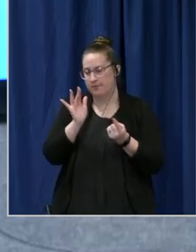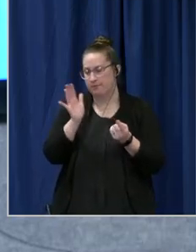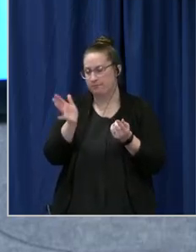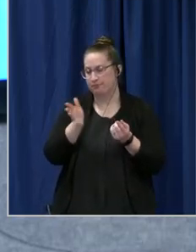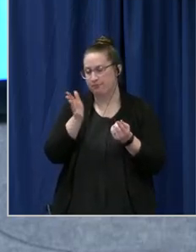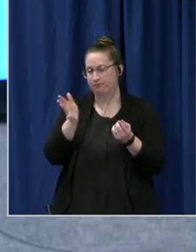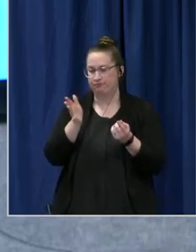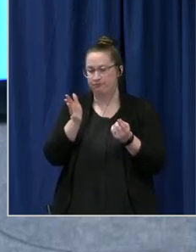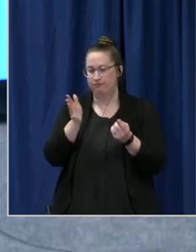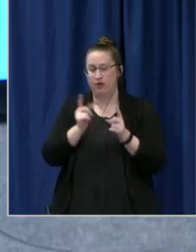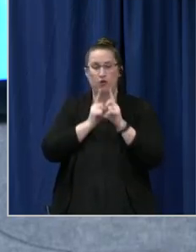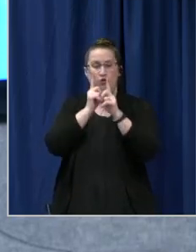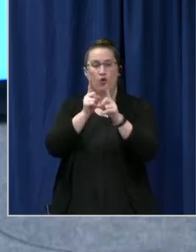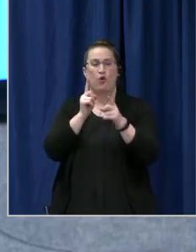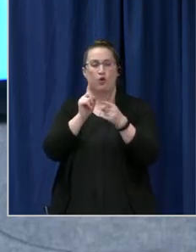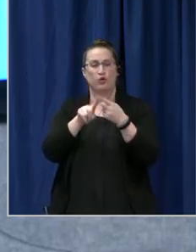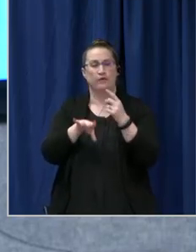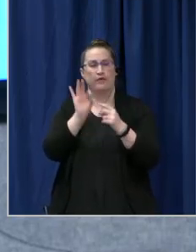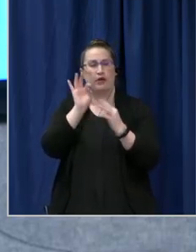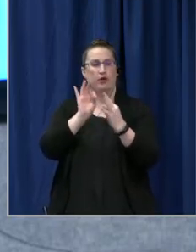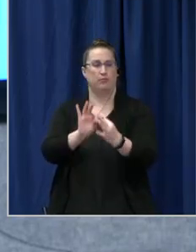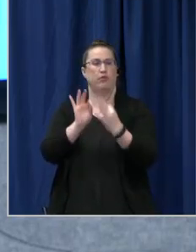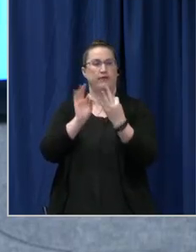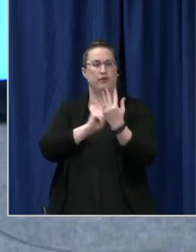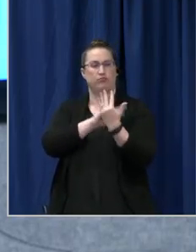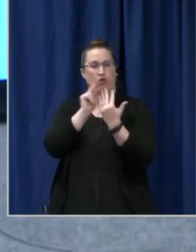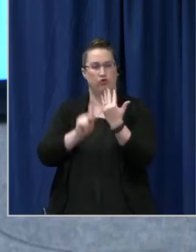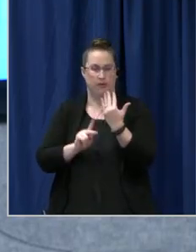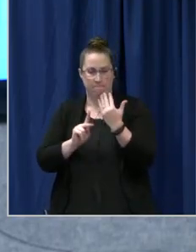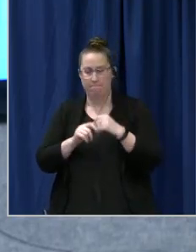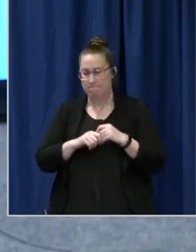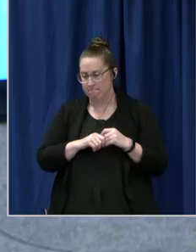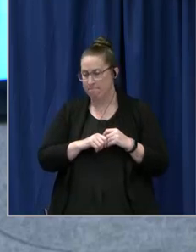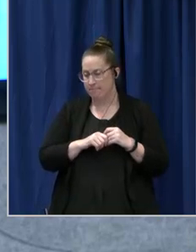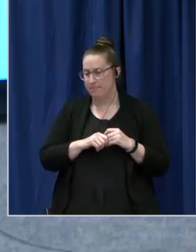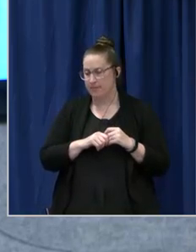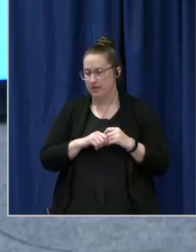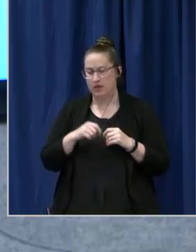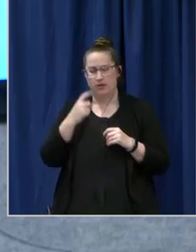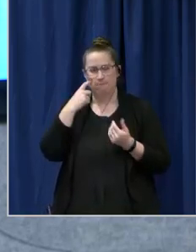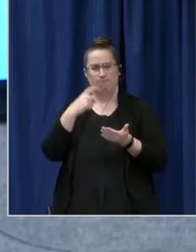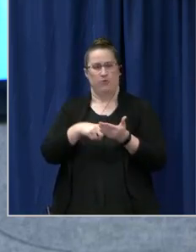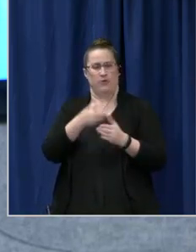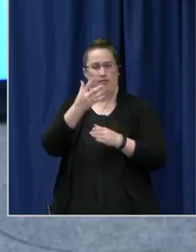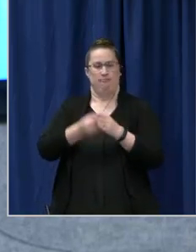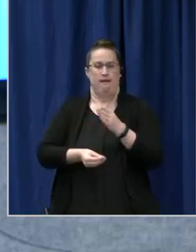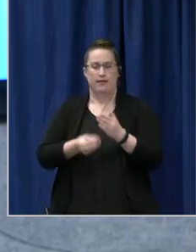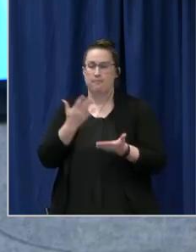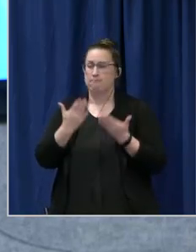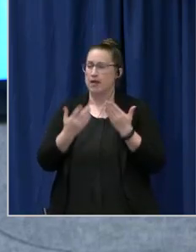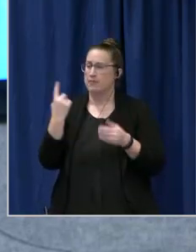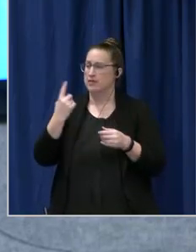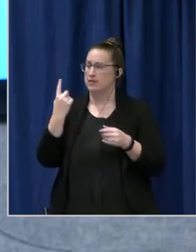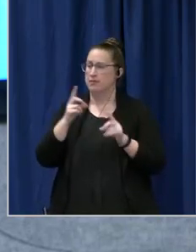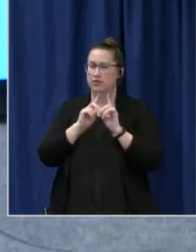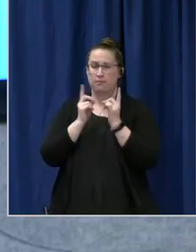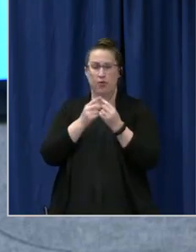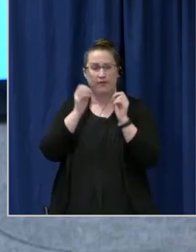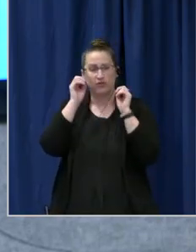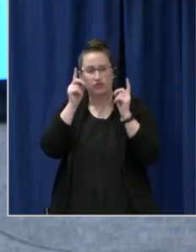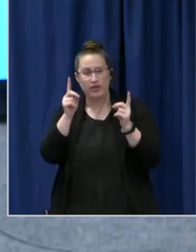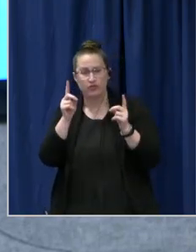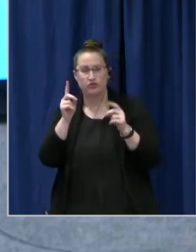in an effort to find an ideal program. And what I do find that is lacking, and maybe this is something that the Department of